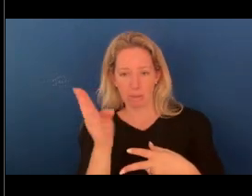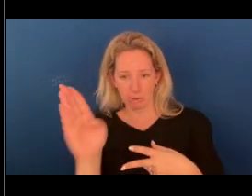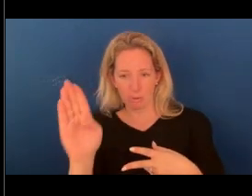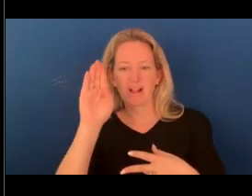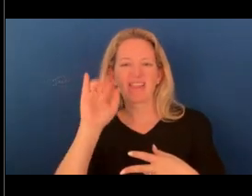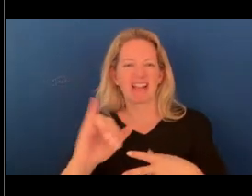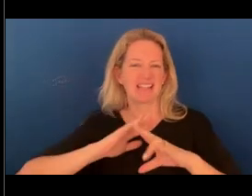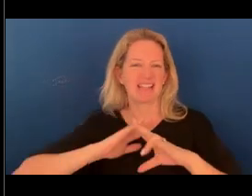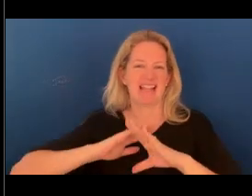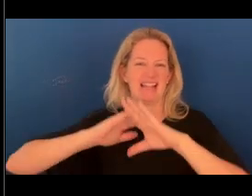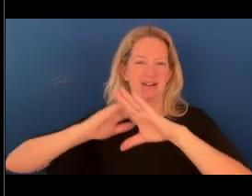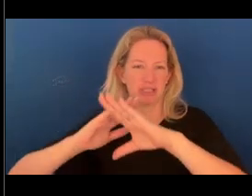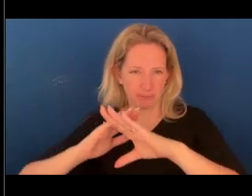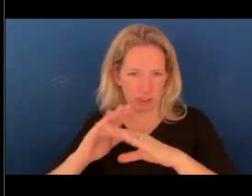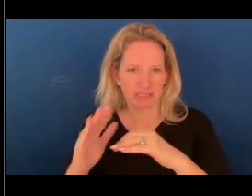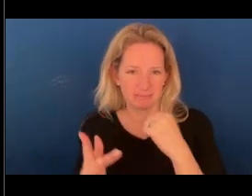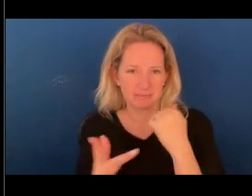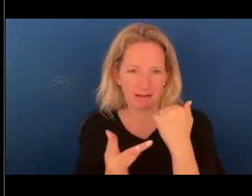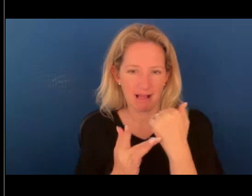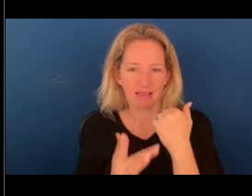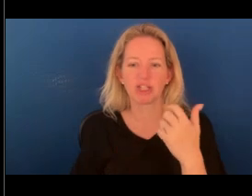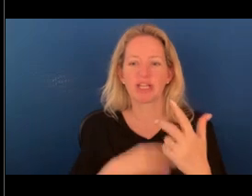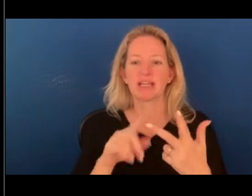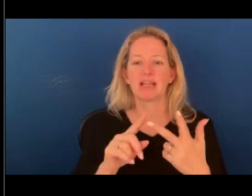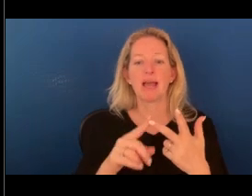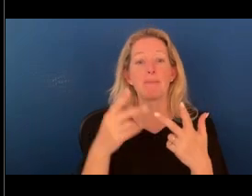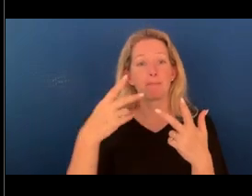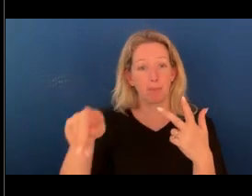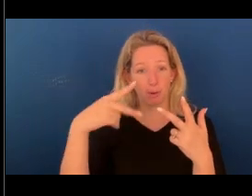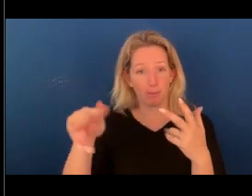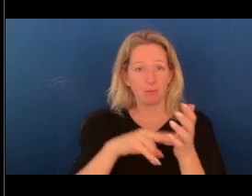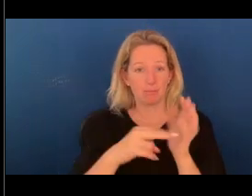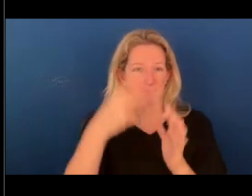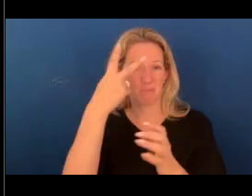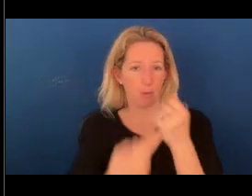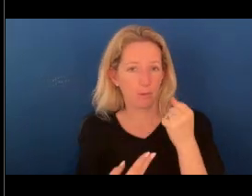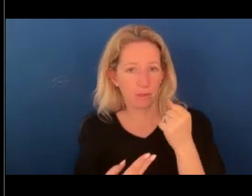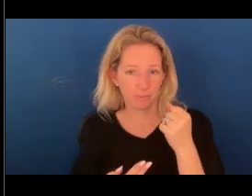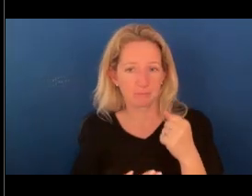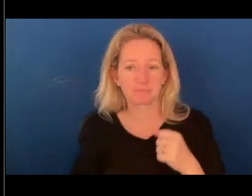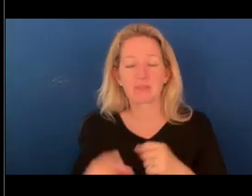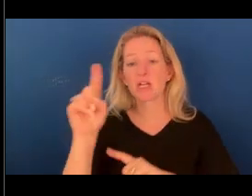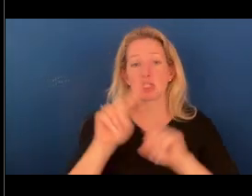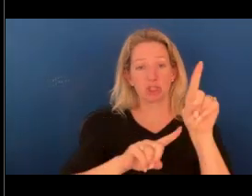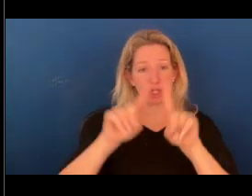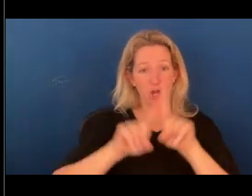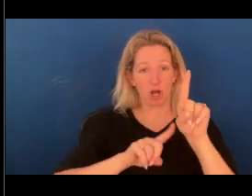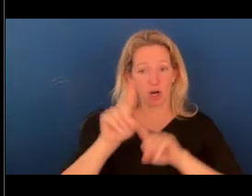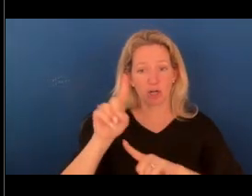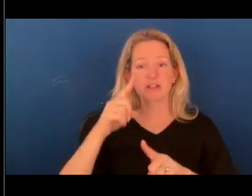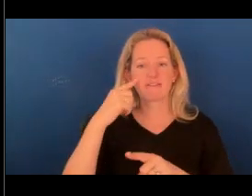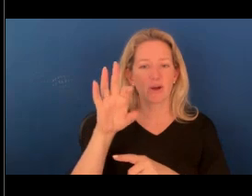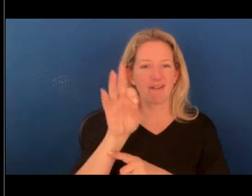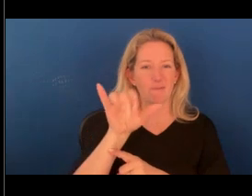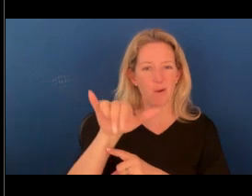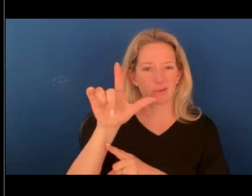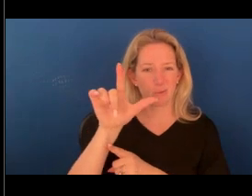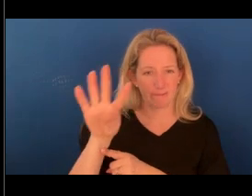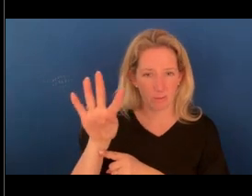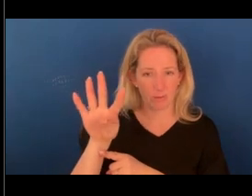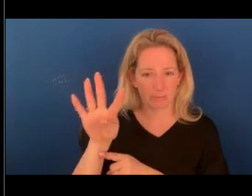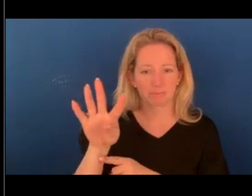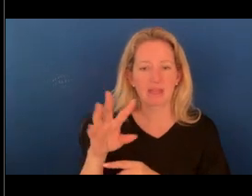of awards. The stars reflect the recent funding in FY24. And while small on the image, you'll note down at the